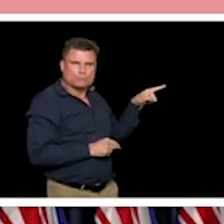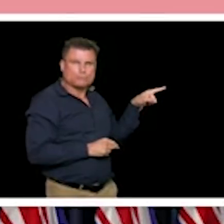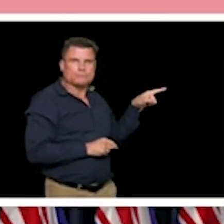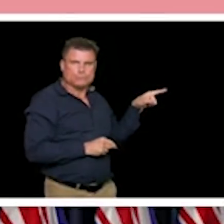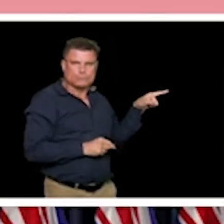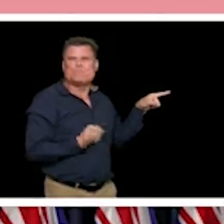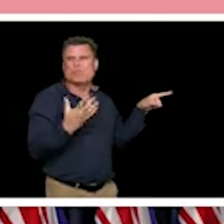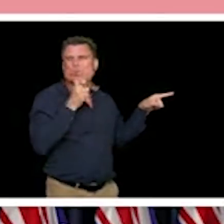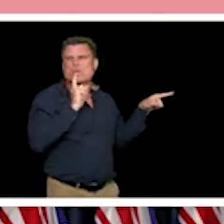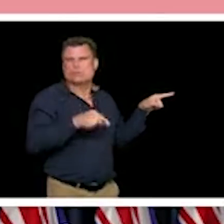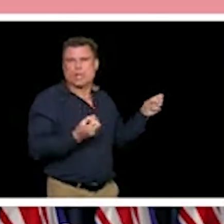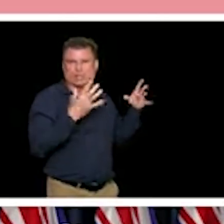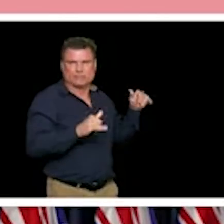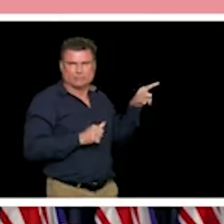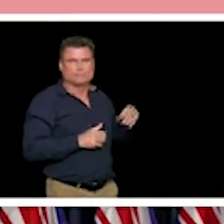Columbia.